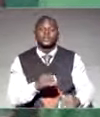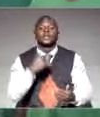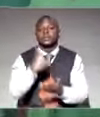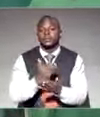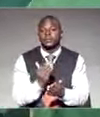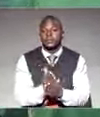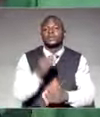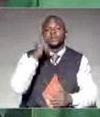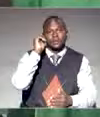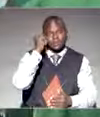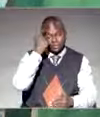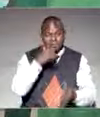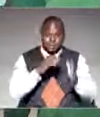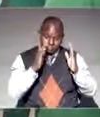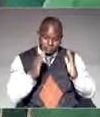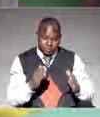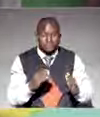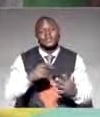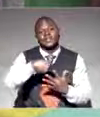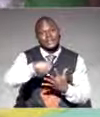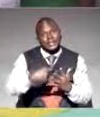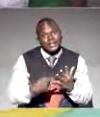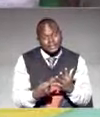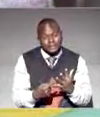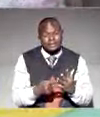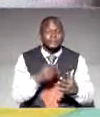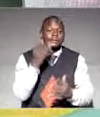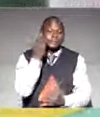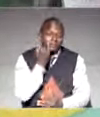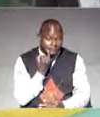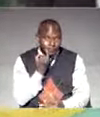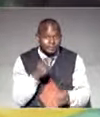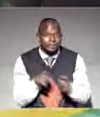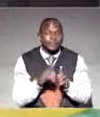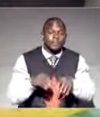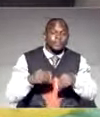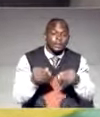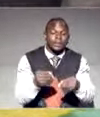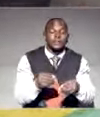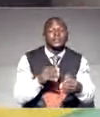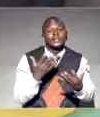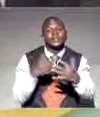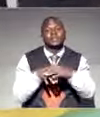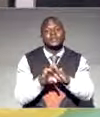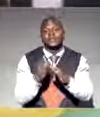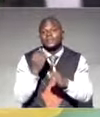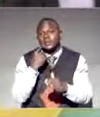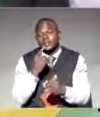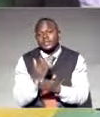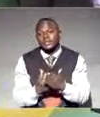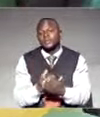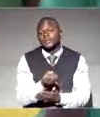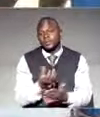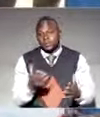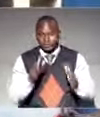departments of government to look at the statistics critically and offer the necessary intervention, saying some of the figures,